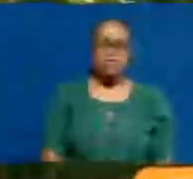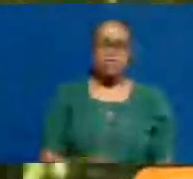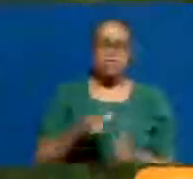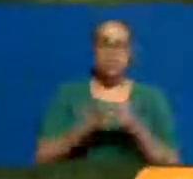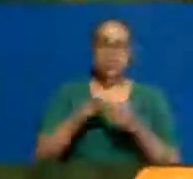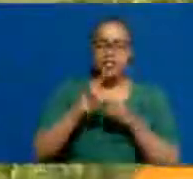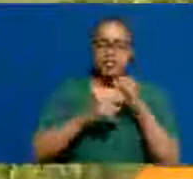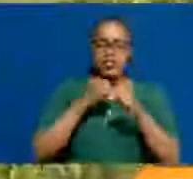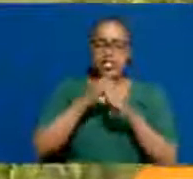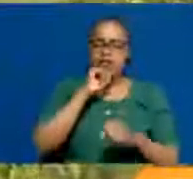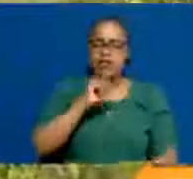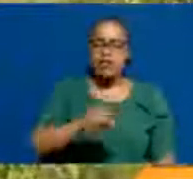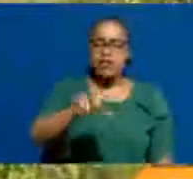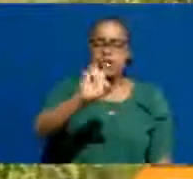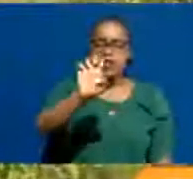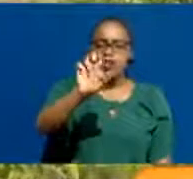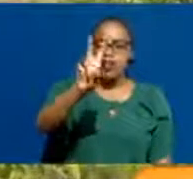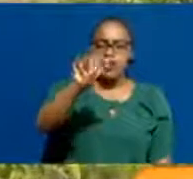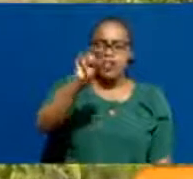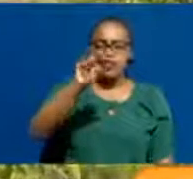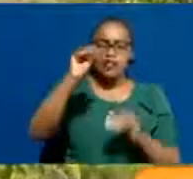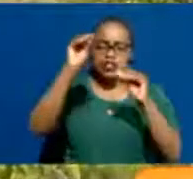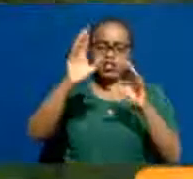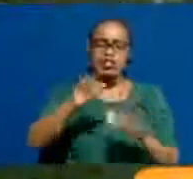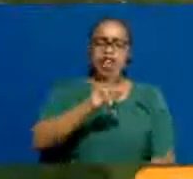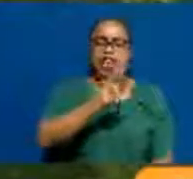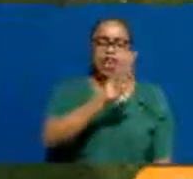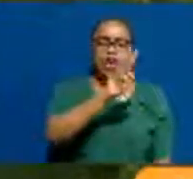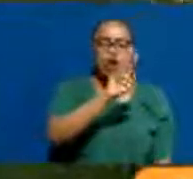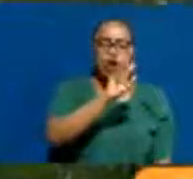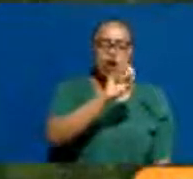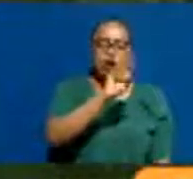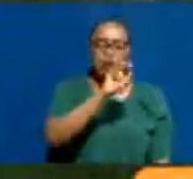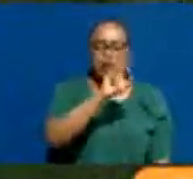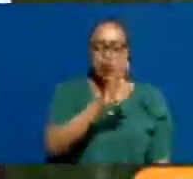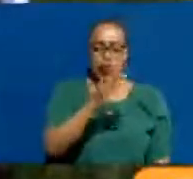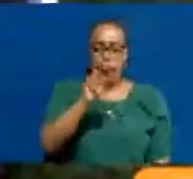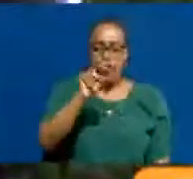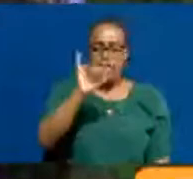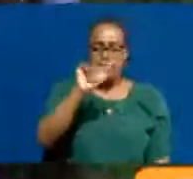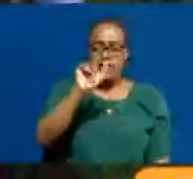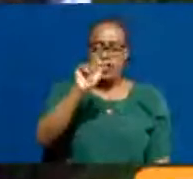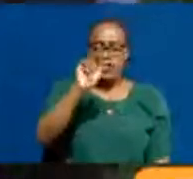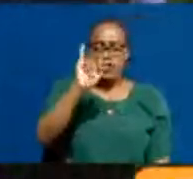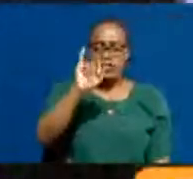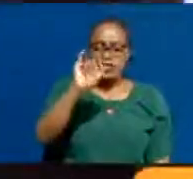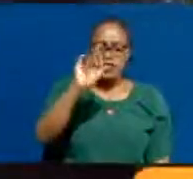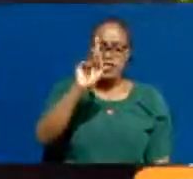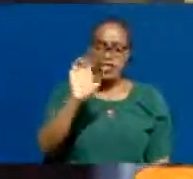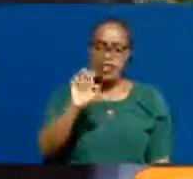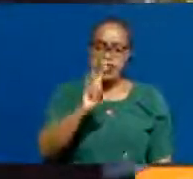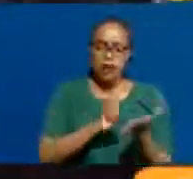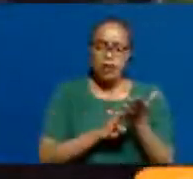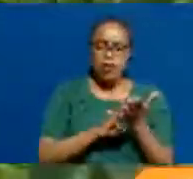32-year-old Evans Ekai, a teacher at Kowod Primary School in Natike Sub-County, Migori County,